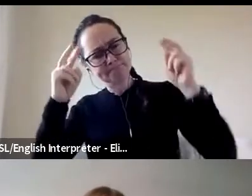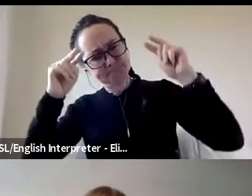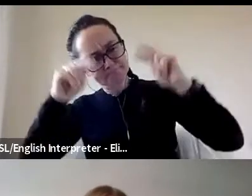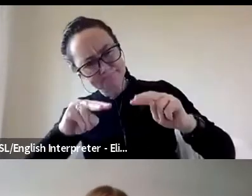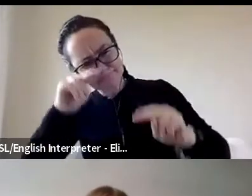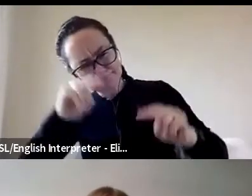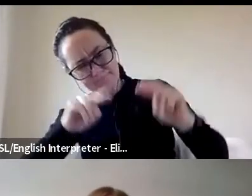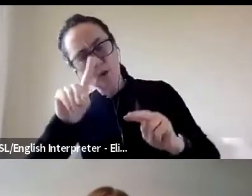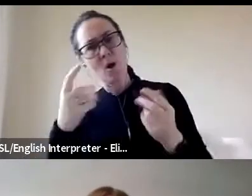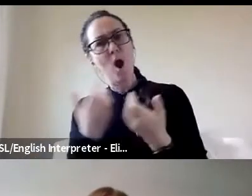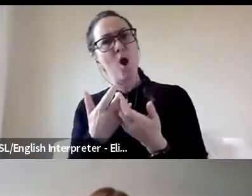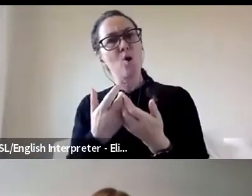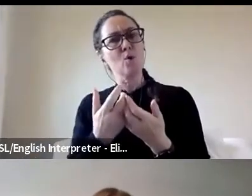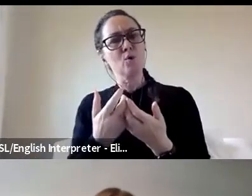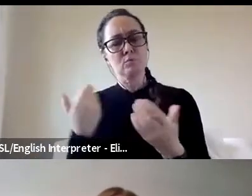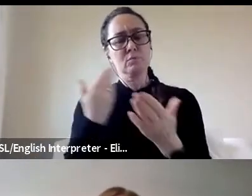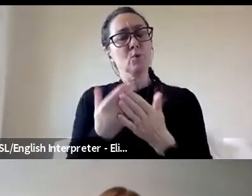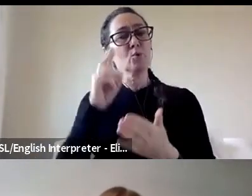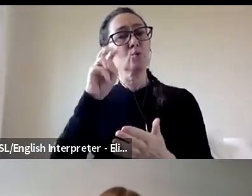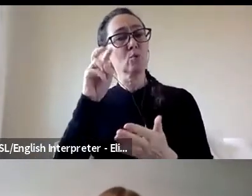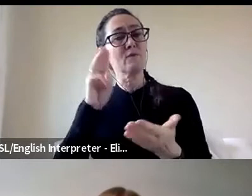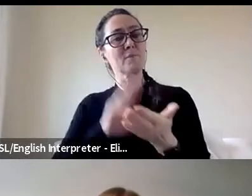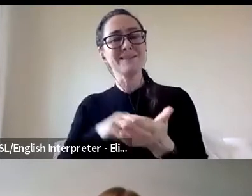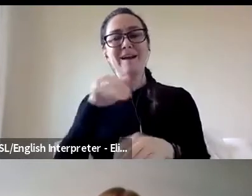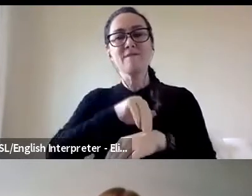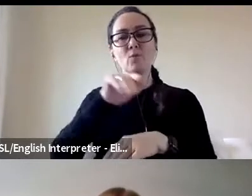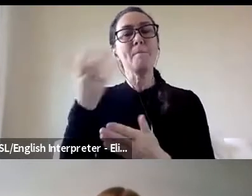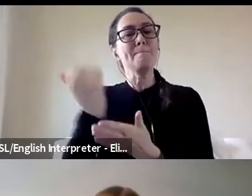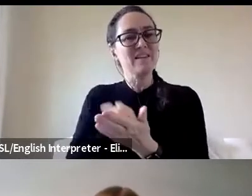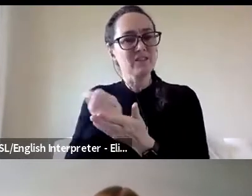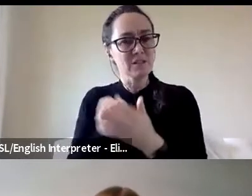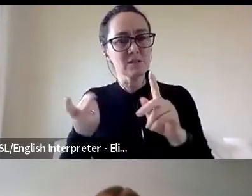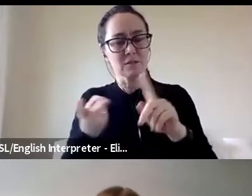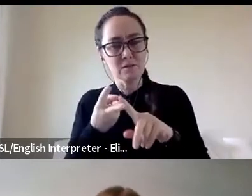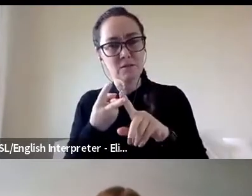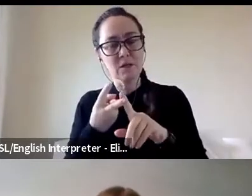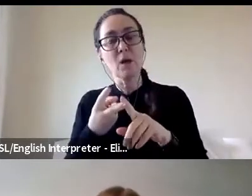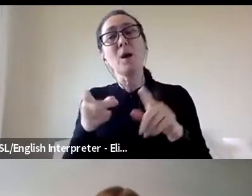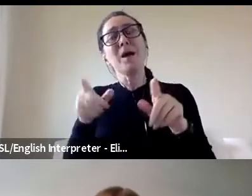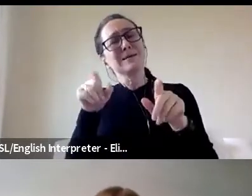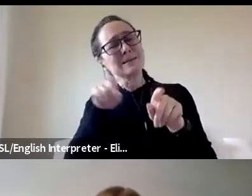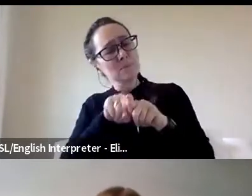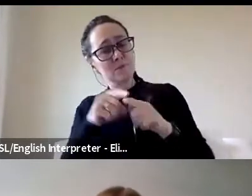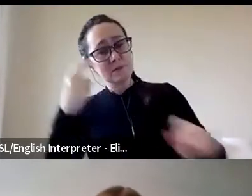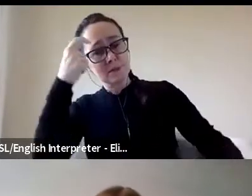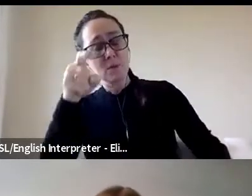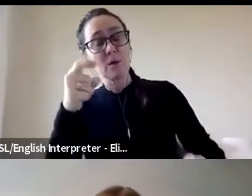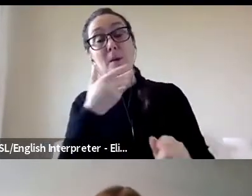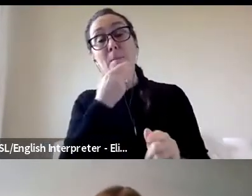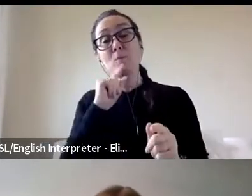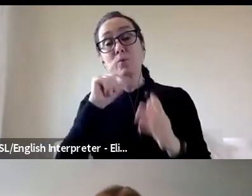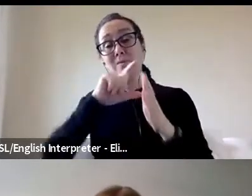the last 12 months have affected benefits, and particularly those with disability in regard to